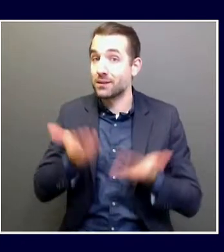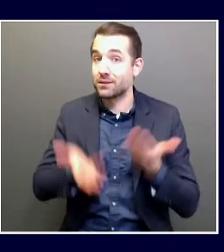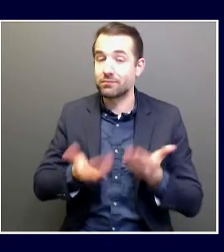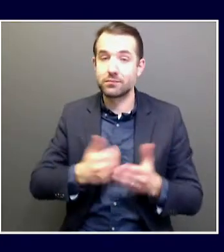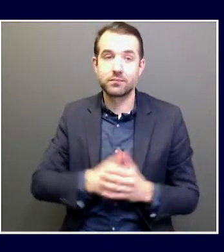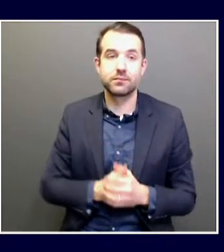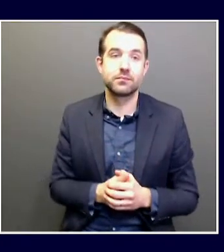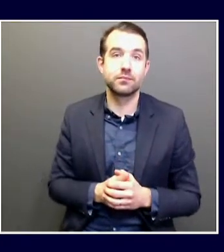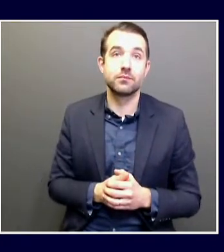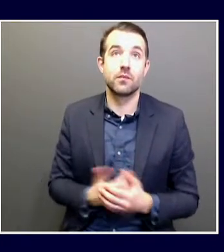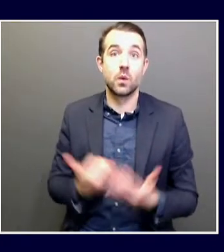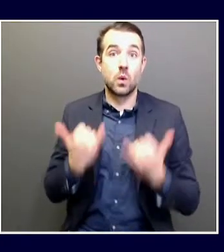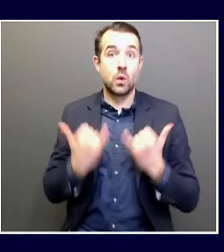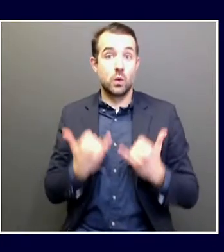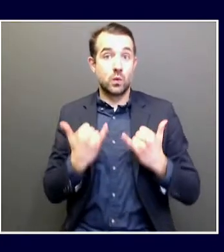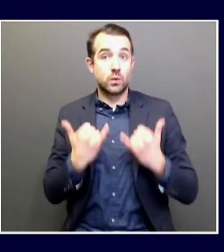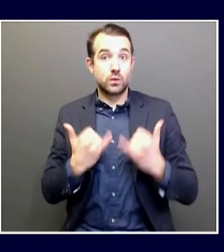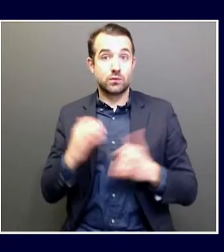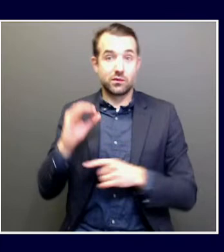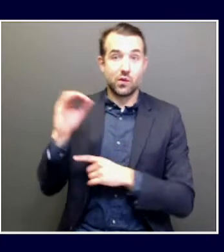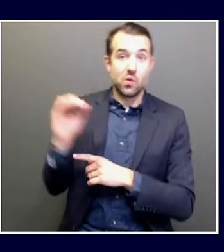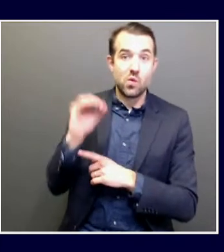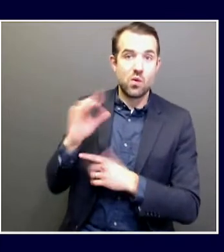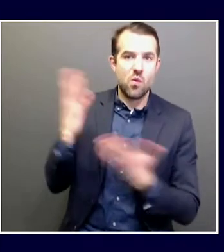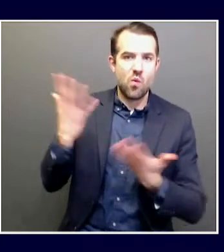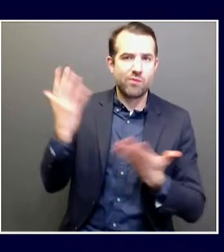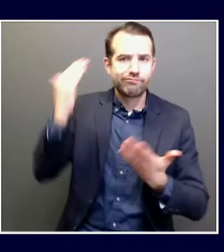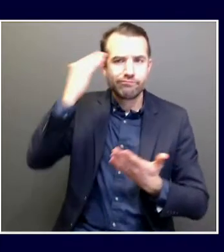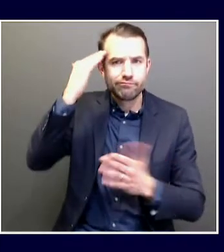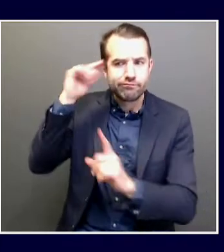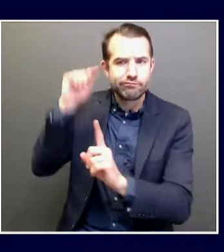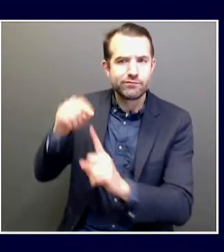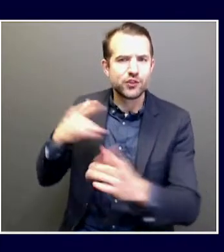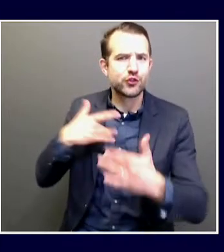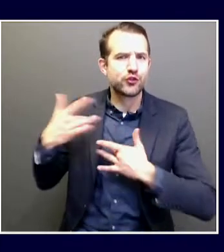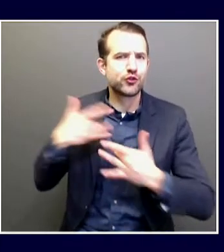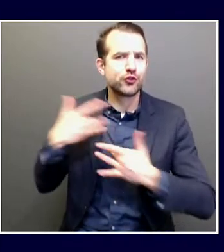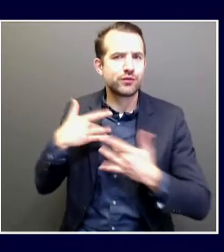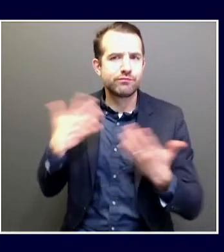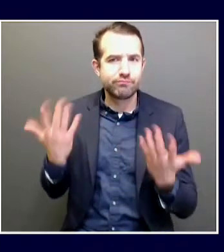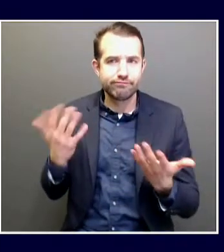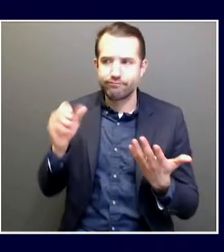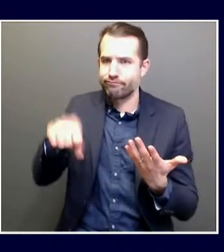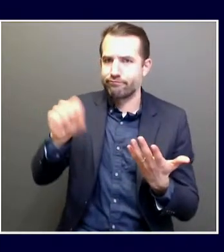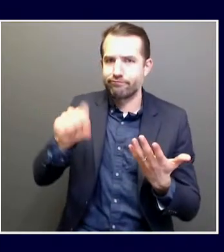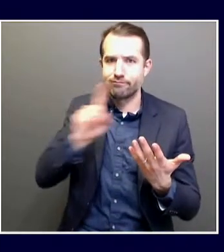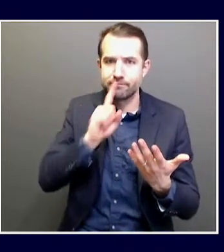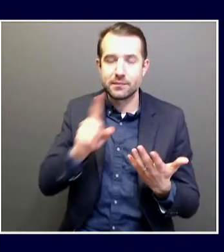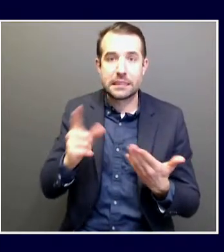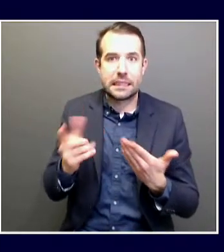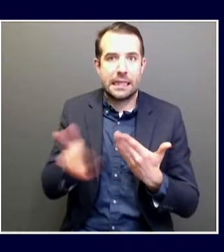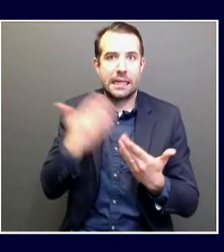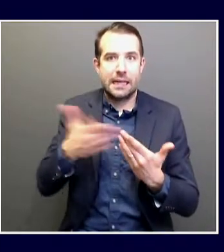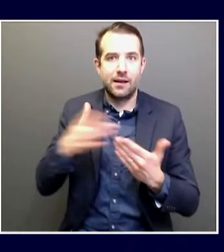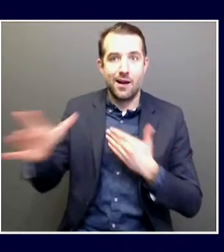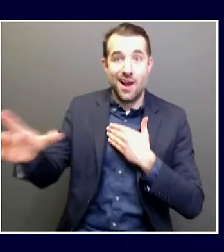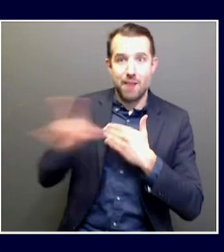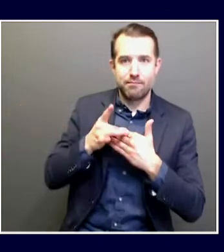it's concerning. Its greater contagiousness means that it is a new variant that we have to reckon